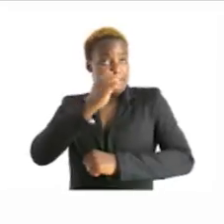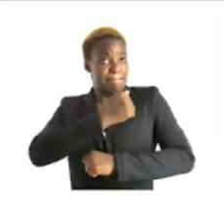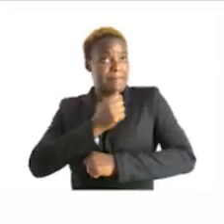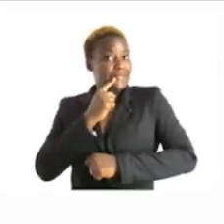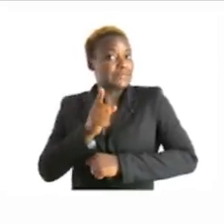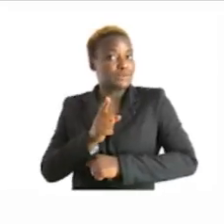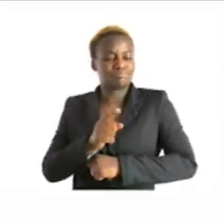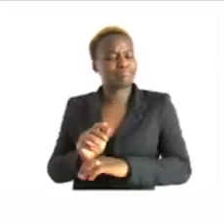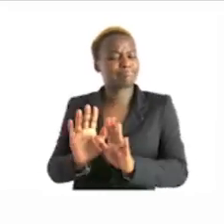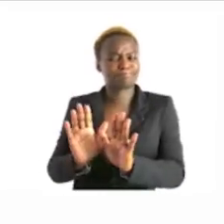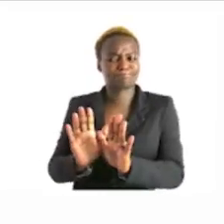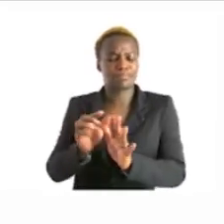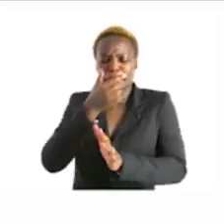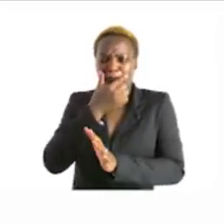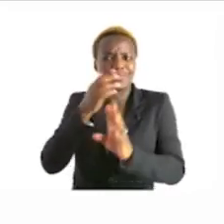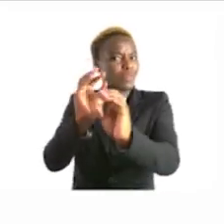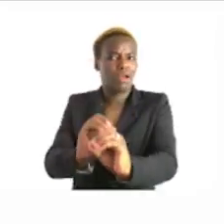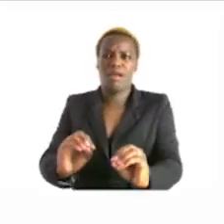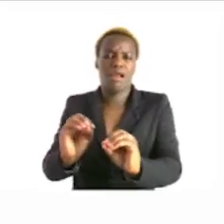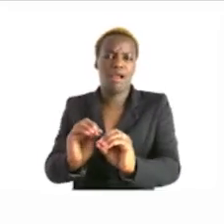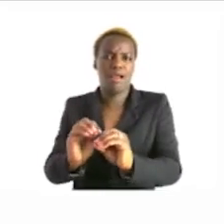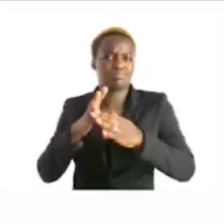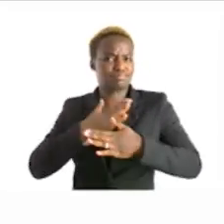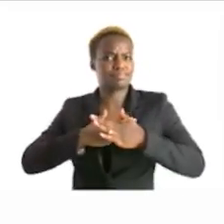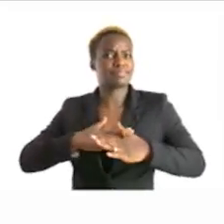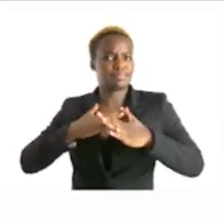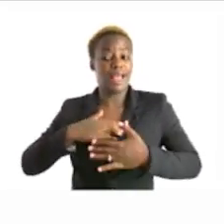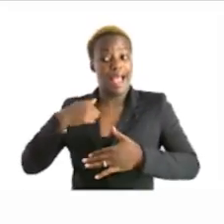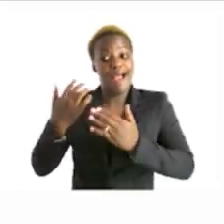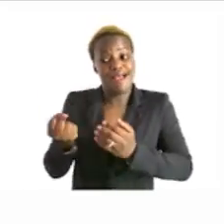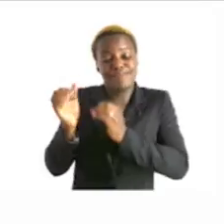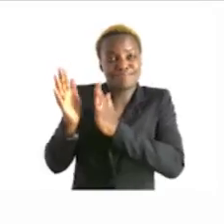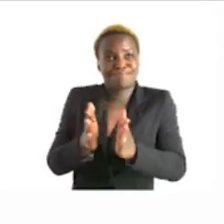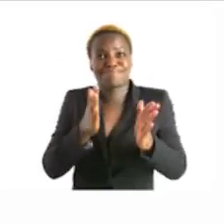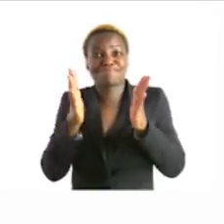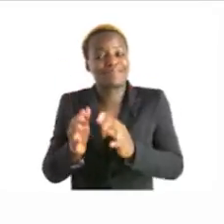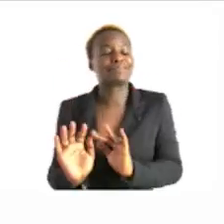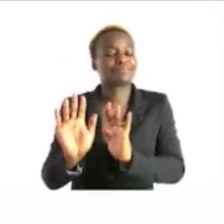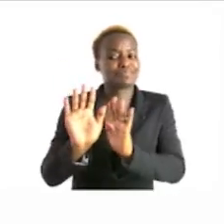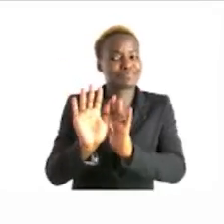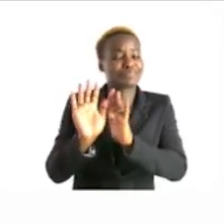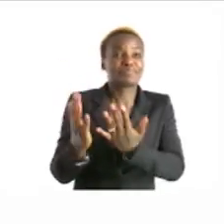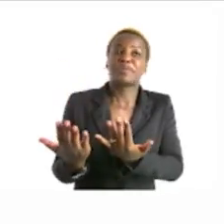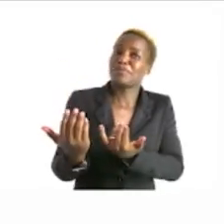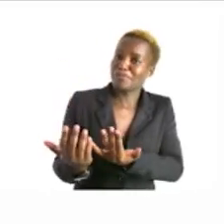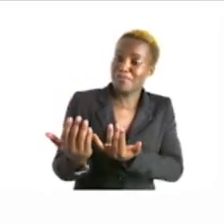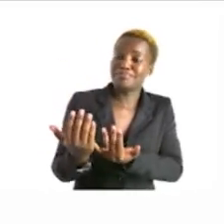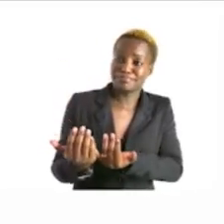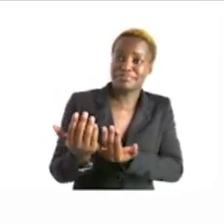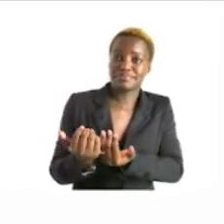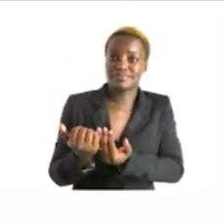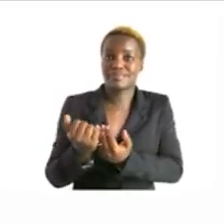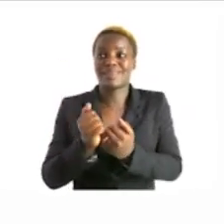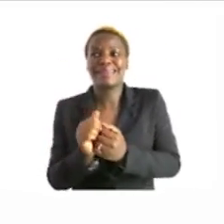don't be sad i have a plan you must just wait and see for the